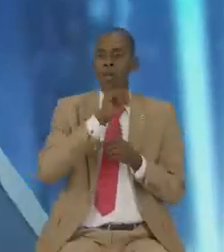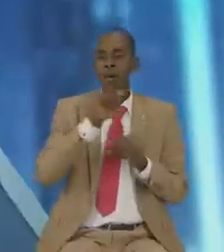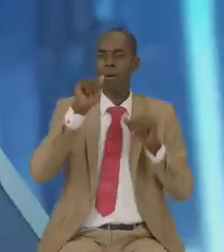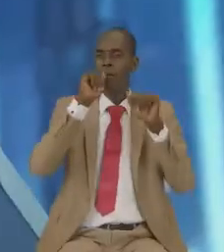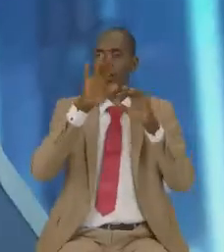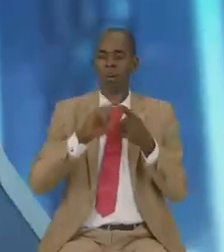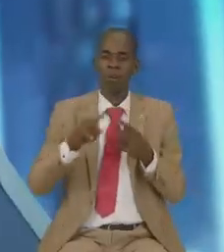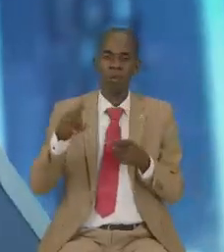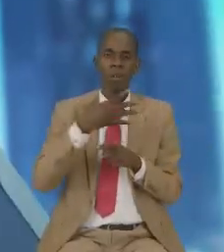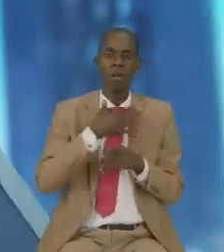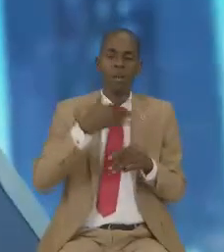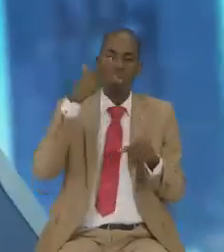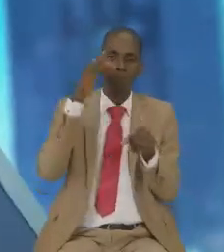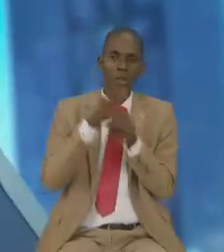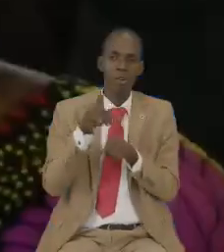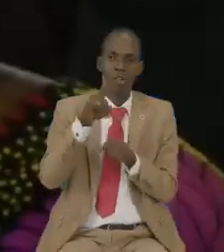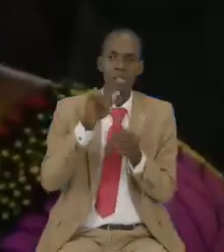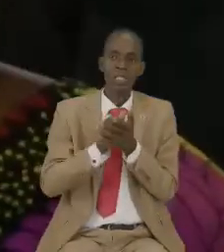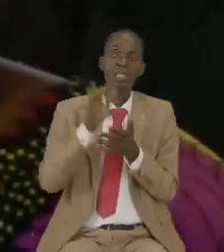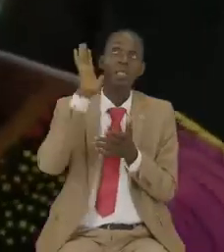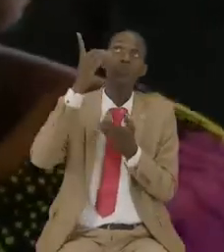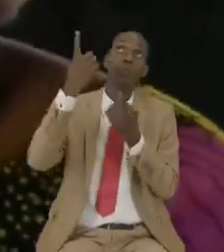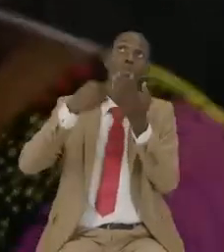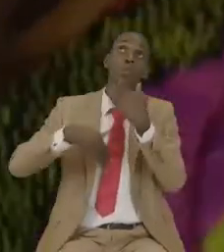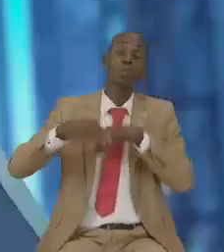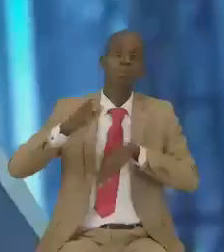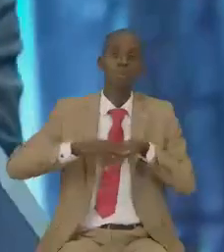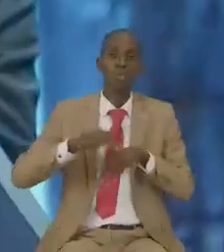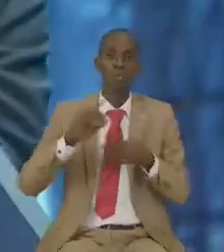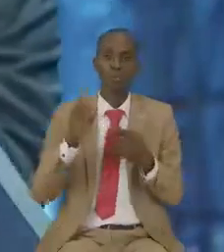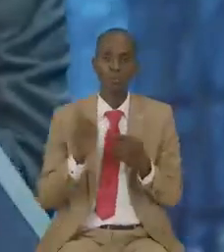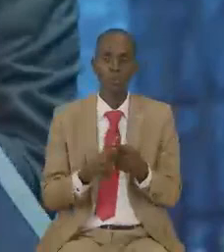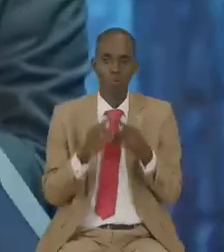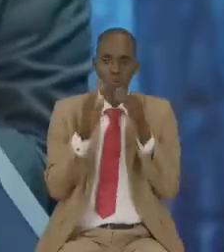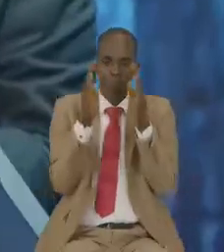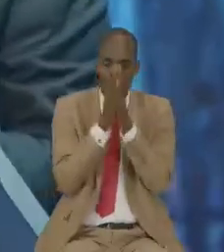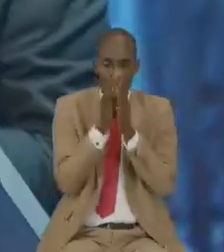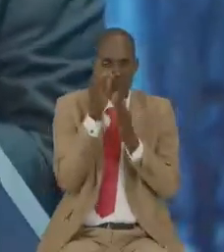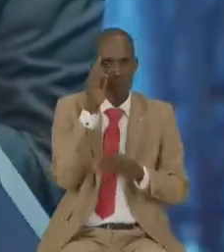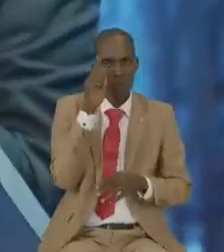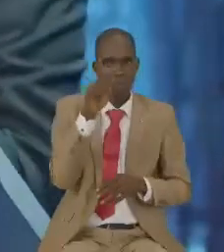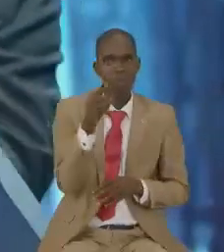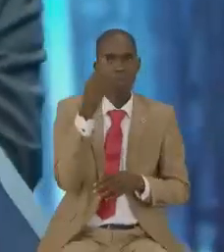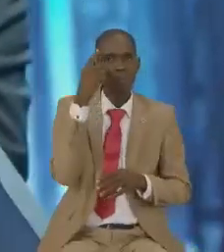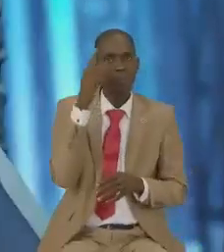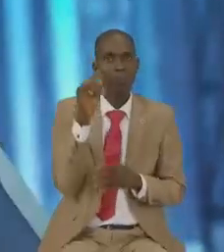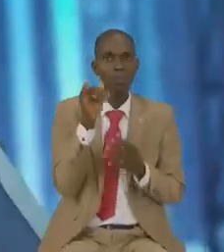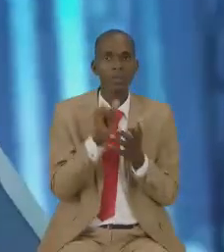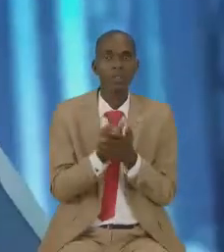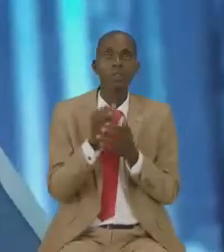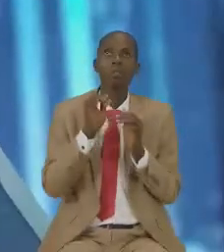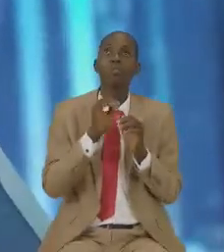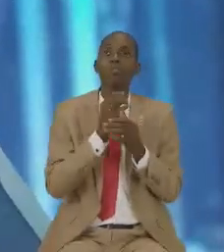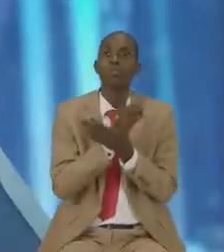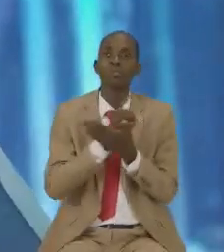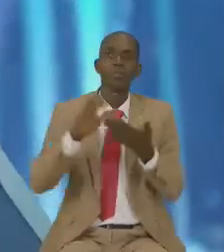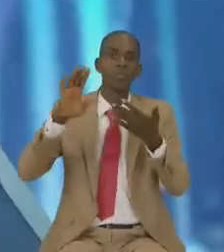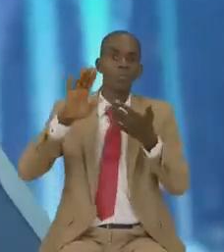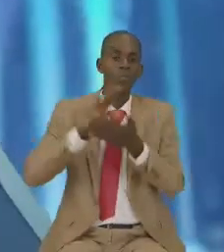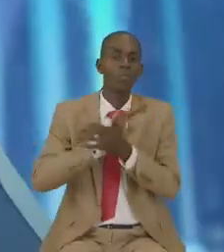you he's coming back to pray for you for supernatural miracle, supernatural freedom. Don't